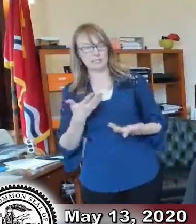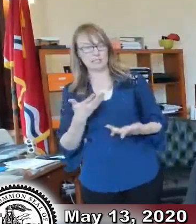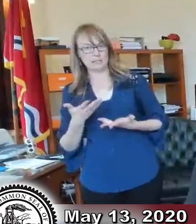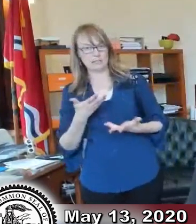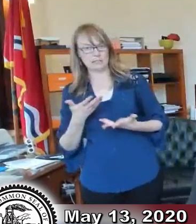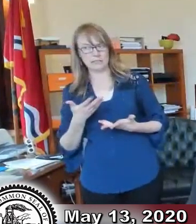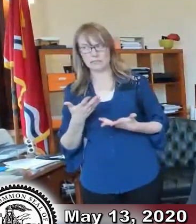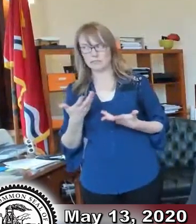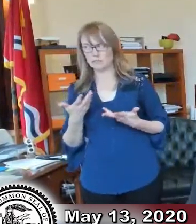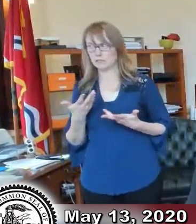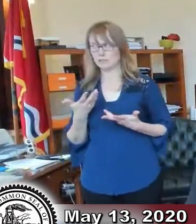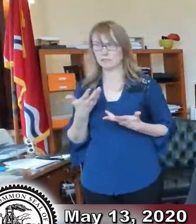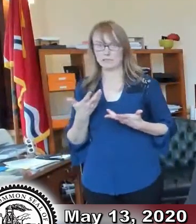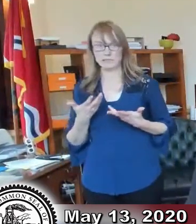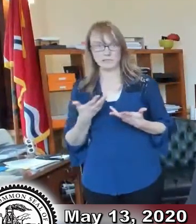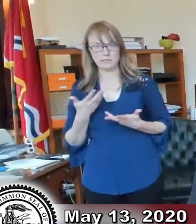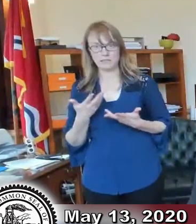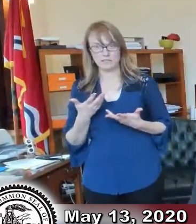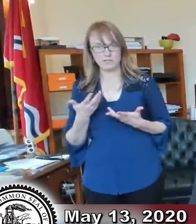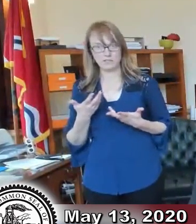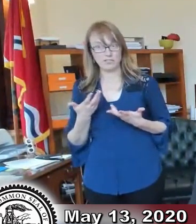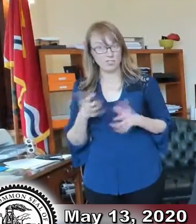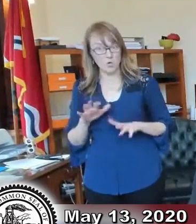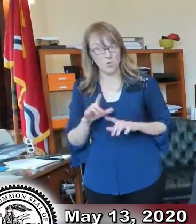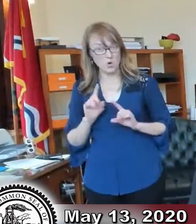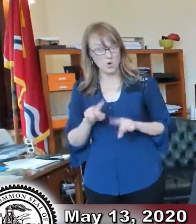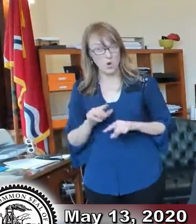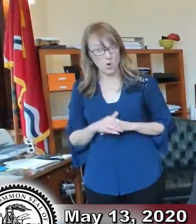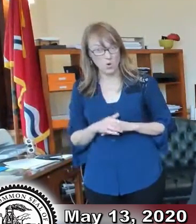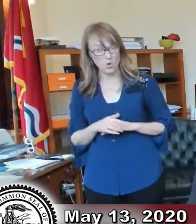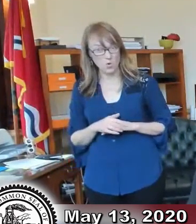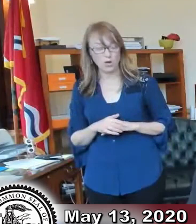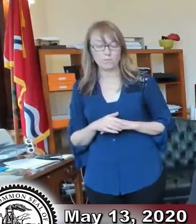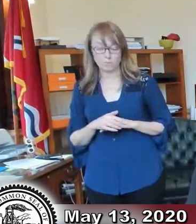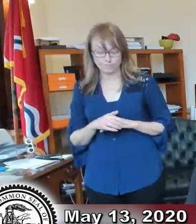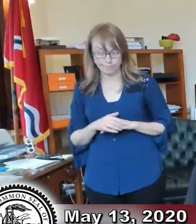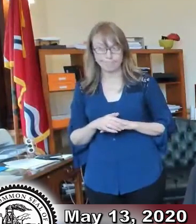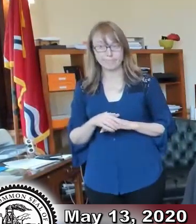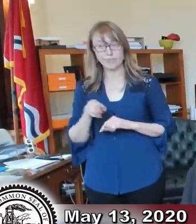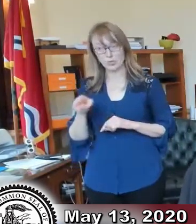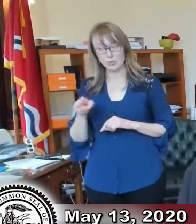work, then I think you've got to work that out with your employer.